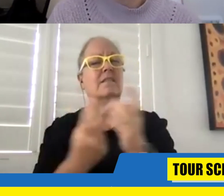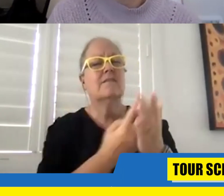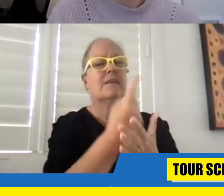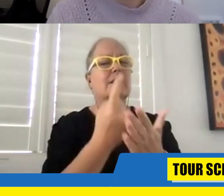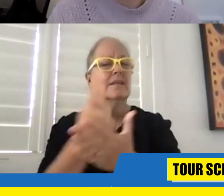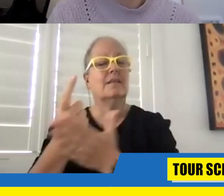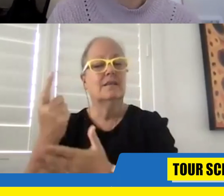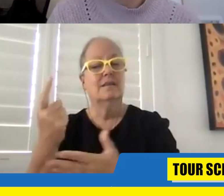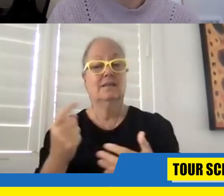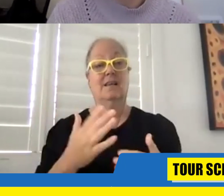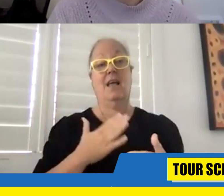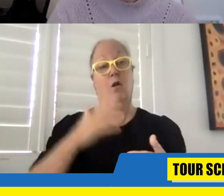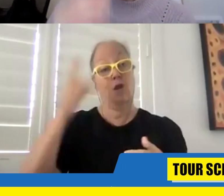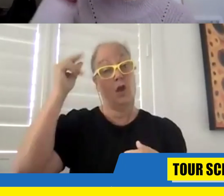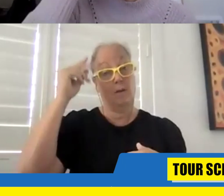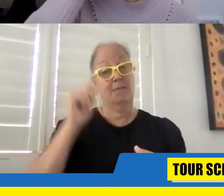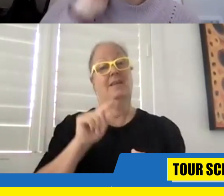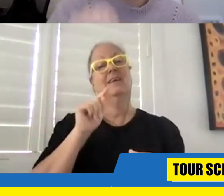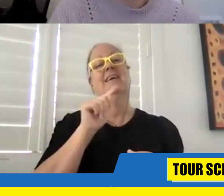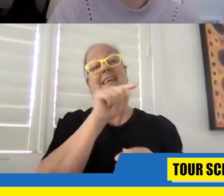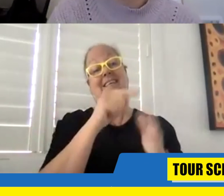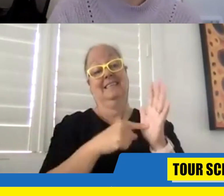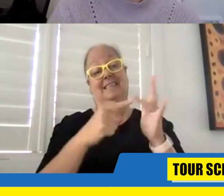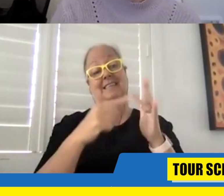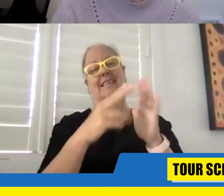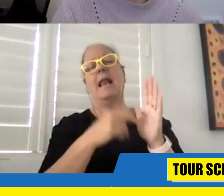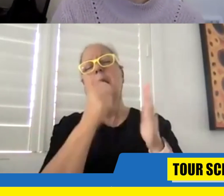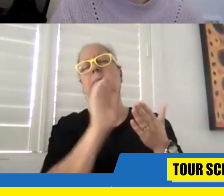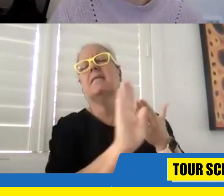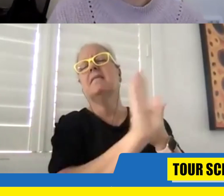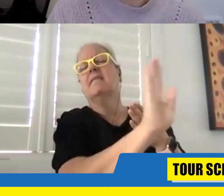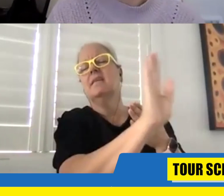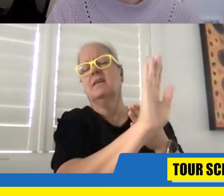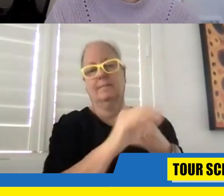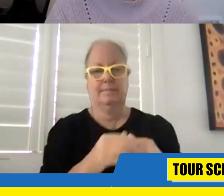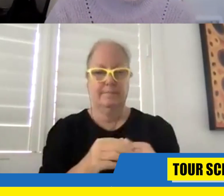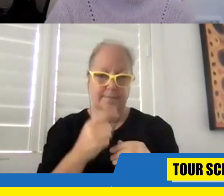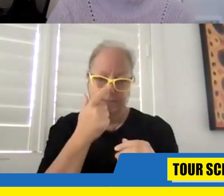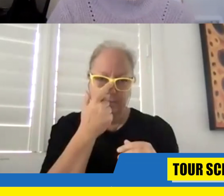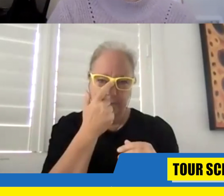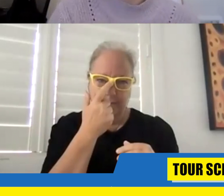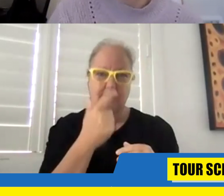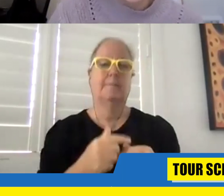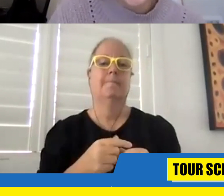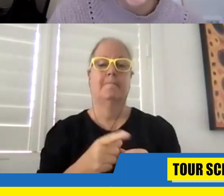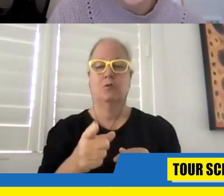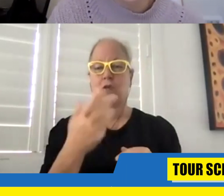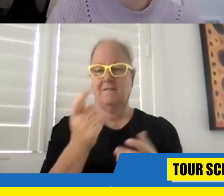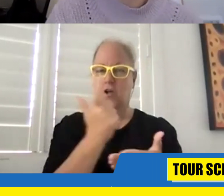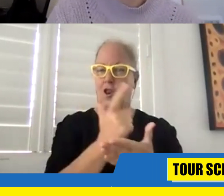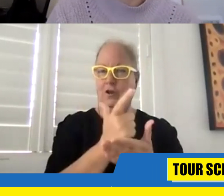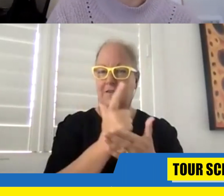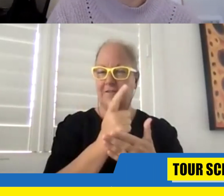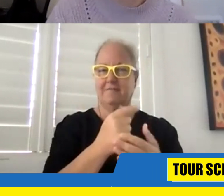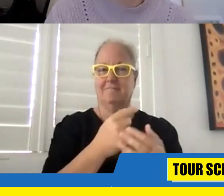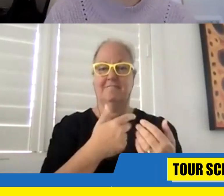else, but our library is in a town a bit further away. So hit me with the questions as tag. Wearing lots of different hats as Triangle Arts. That's Okay. how we